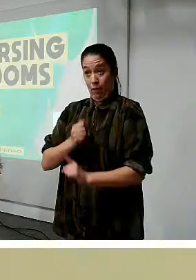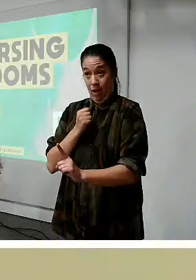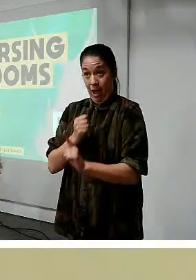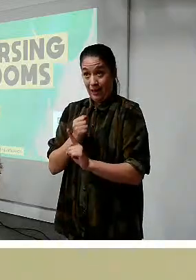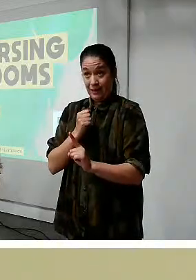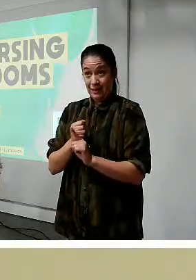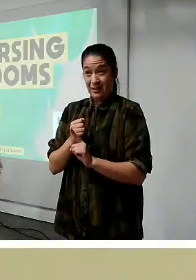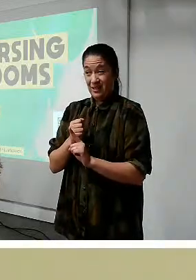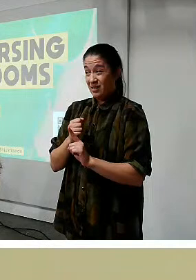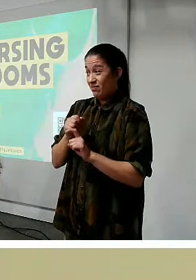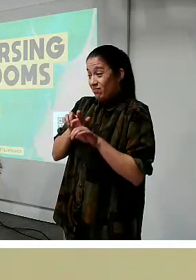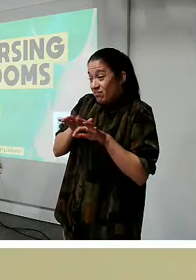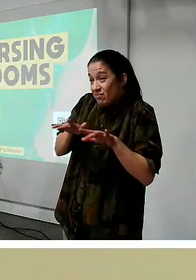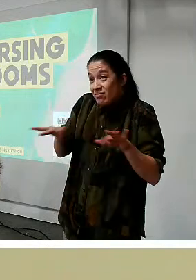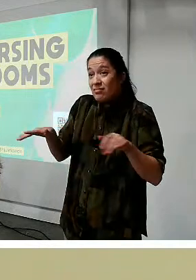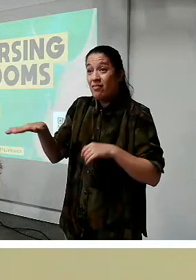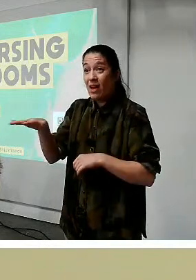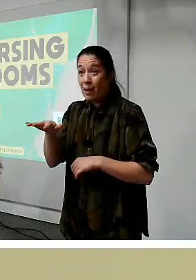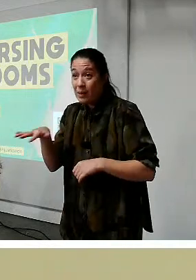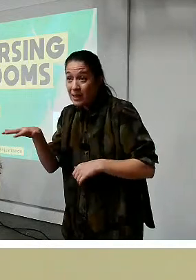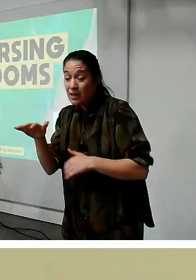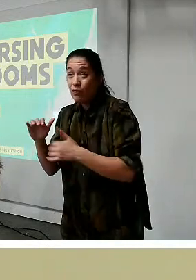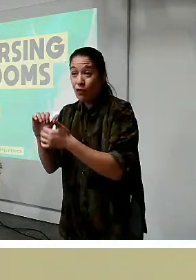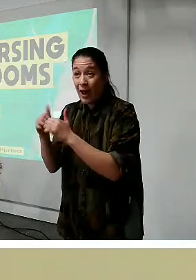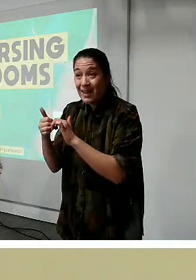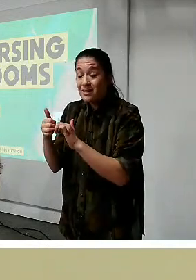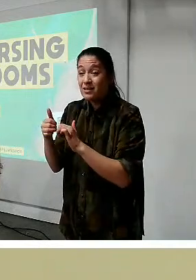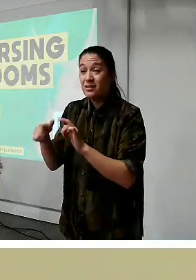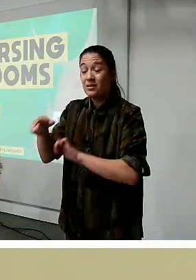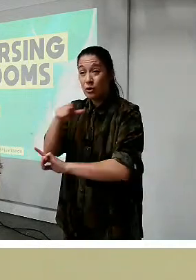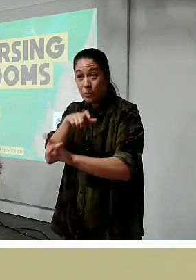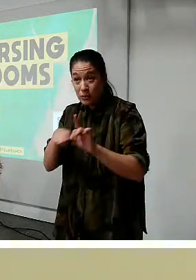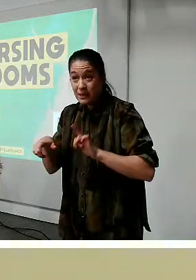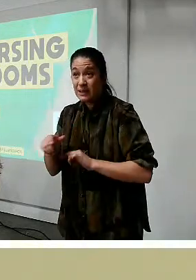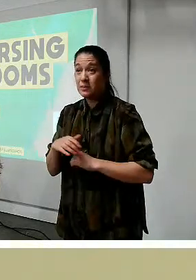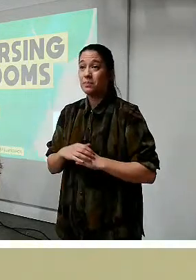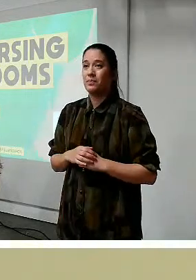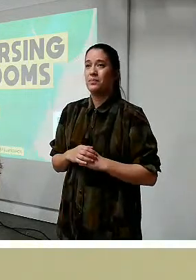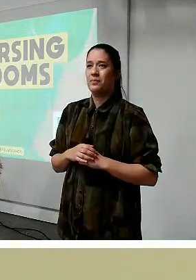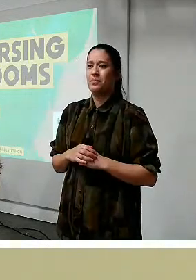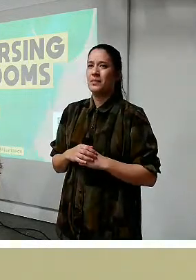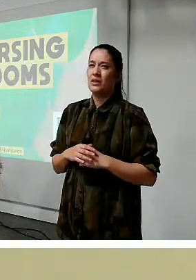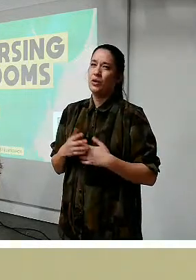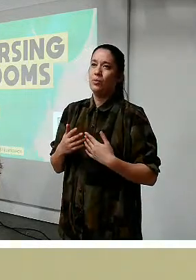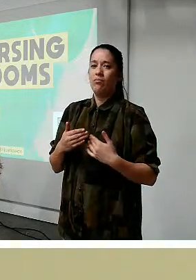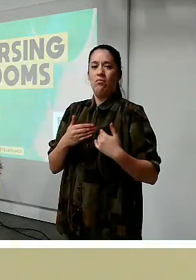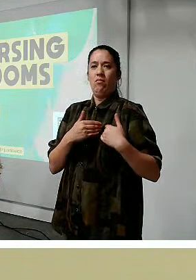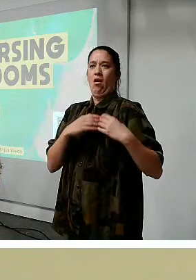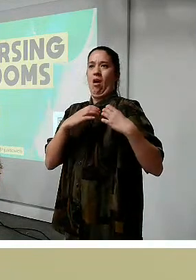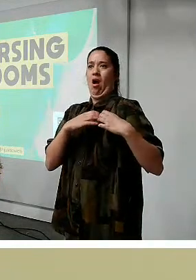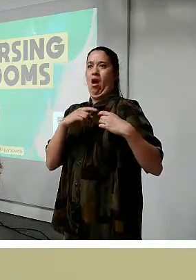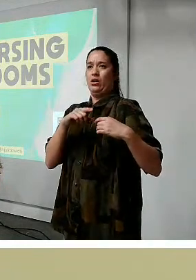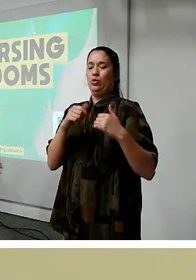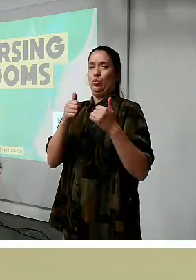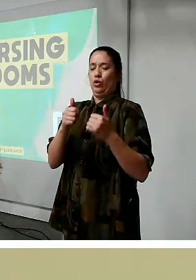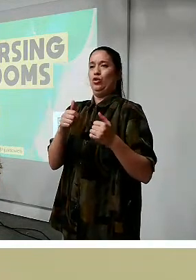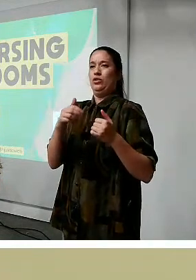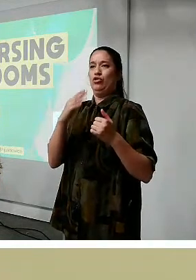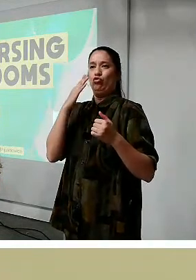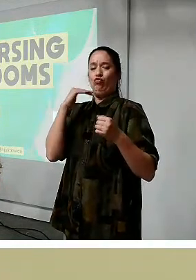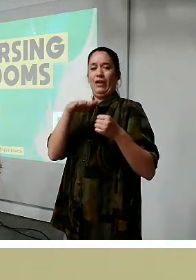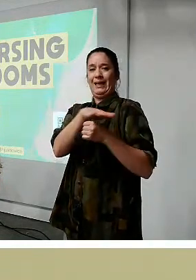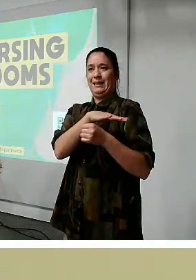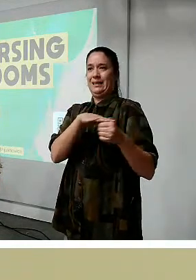I think we said in the heart of the race that, you know, good health is not just about an absence